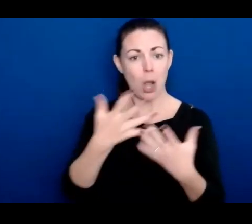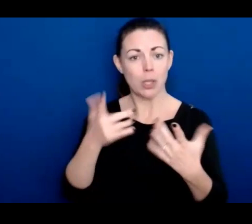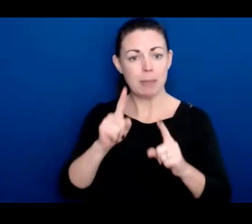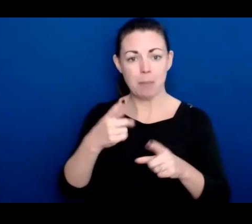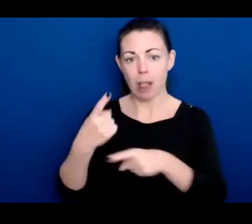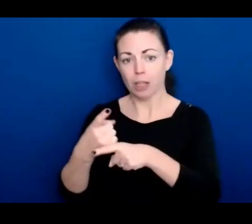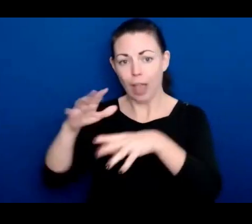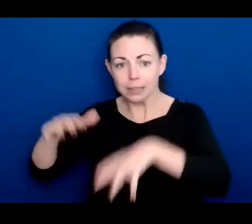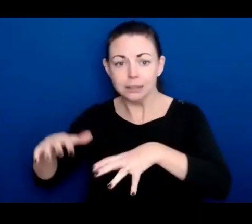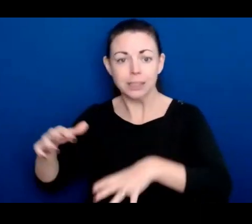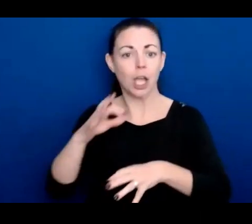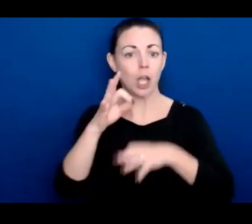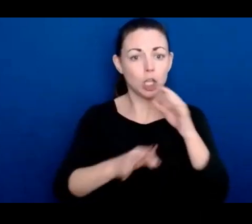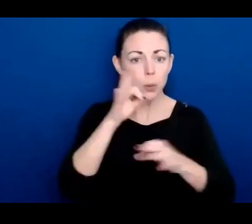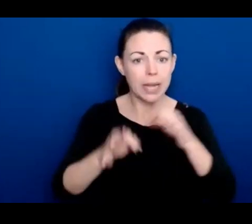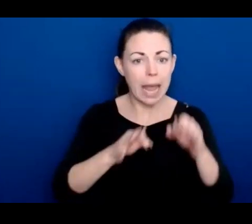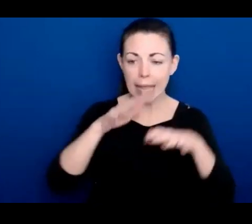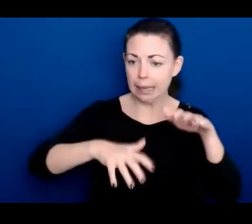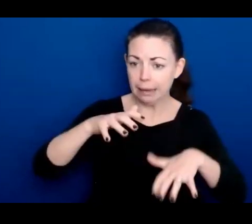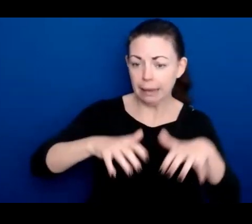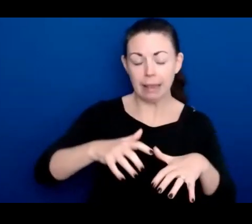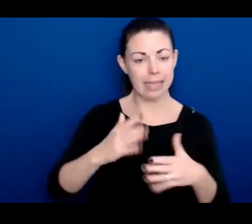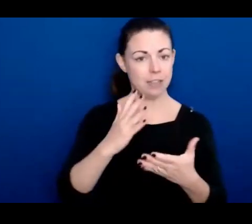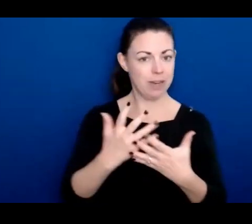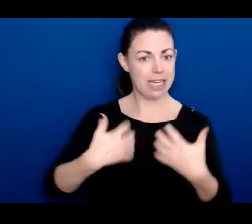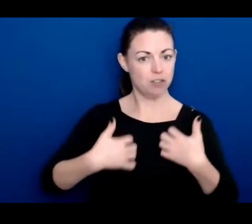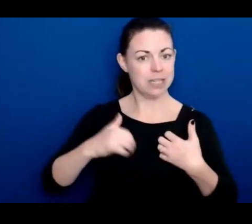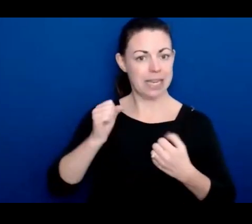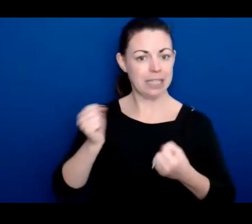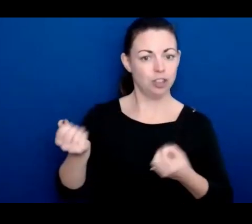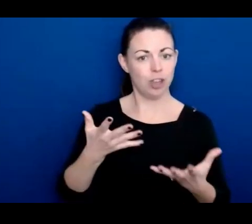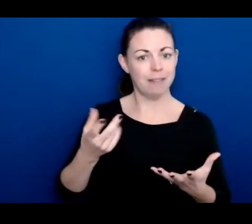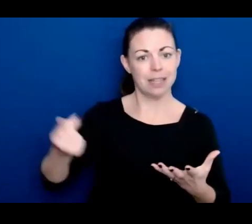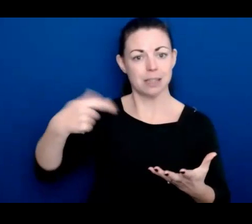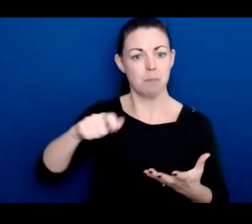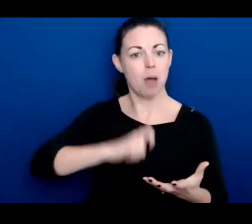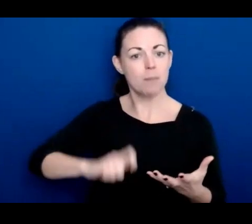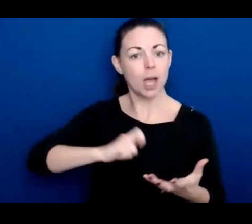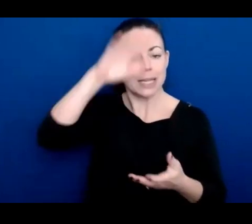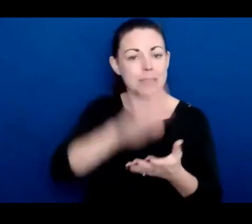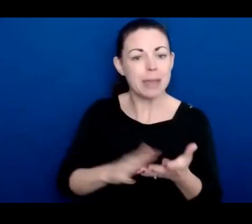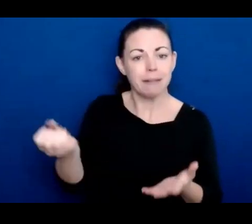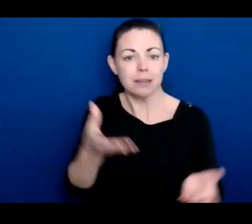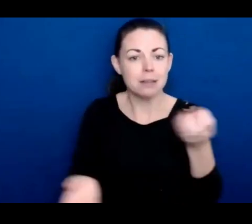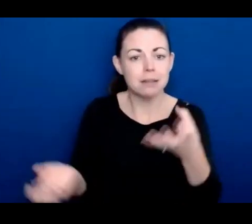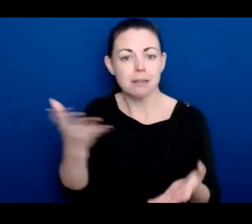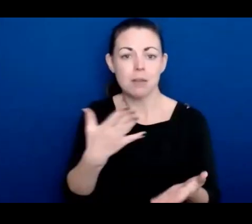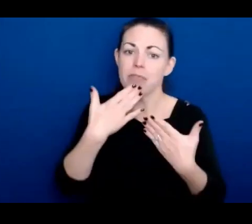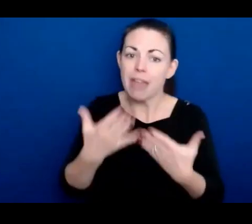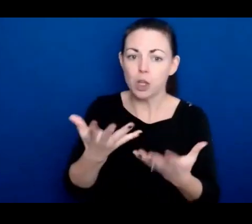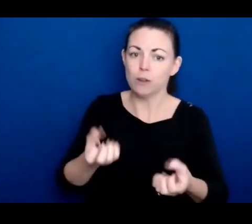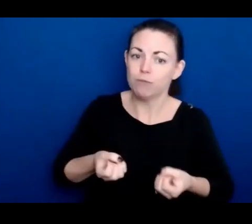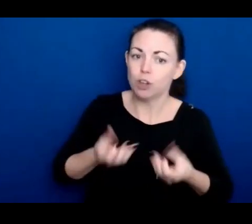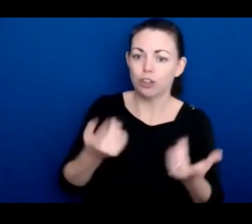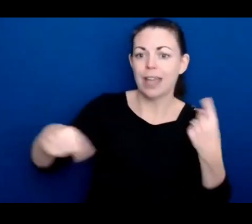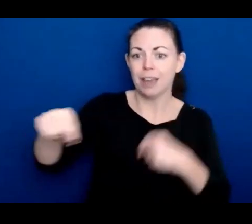and actually was really interested in sharing a few personal experiences as well. So thanks for that, and certainly things like